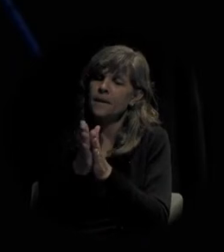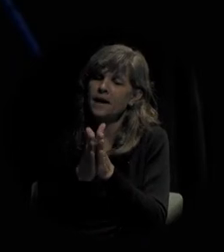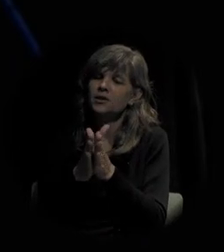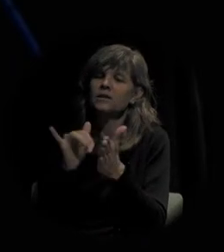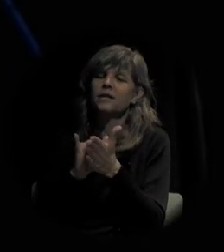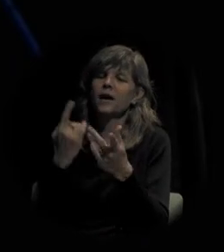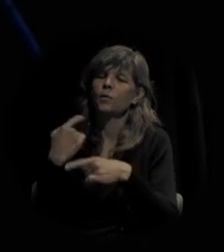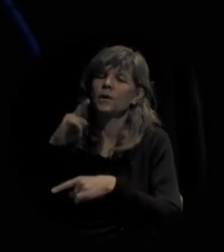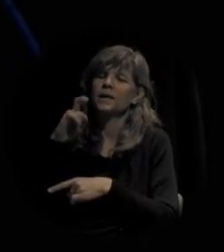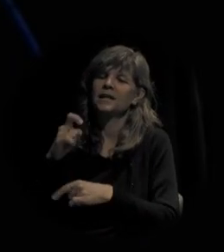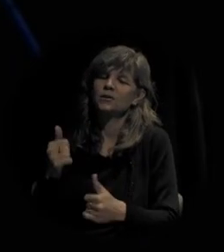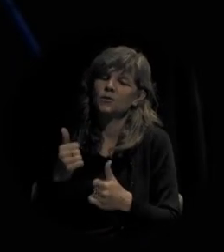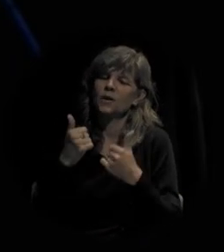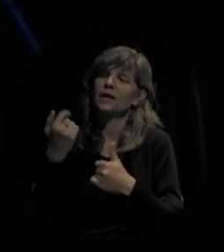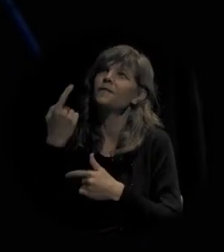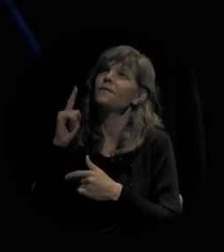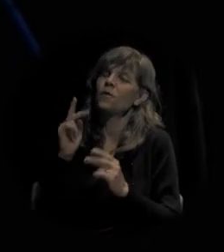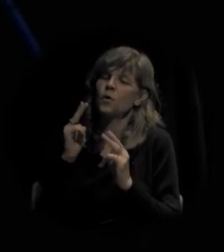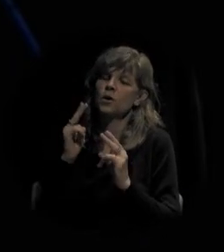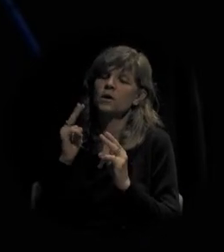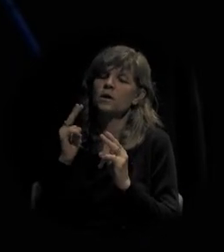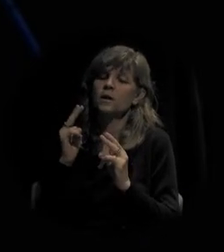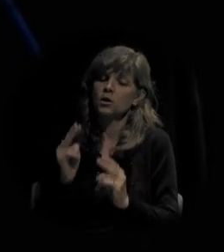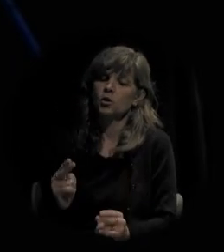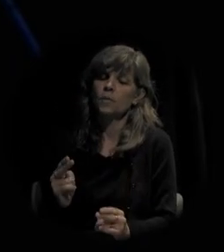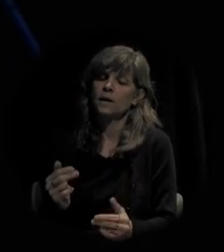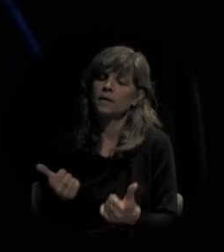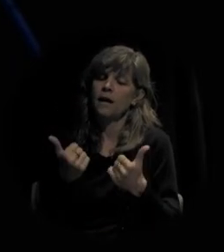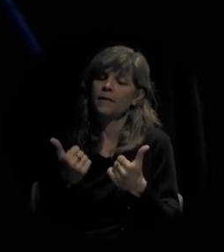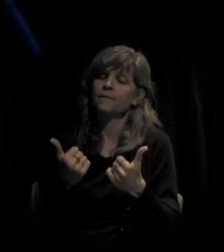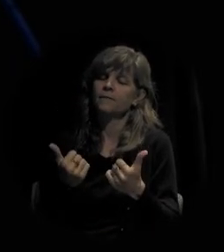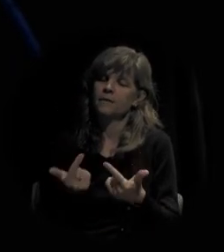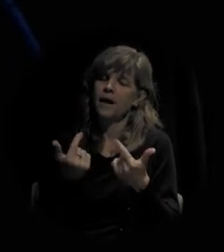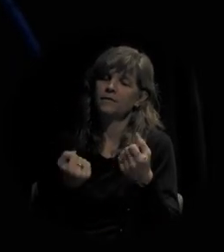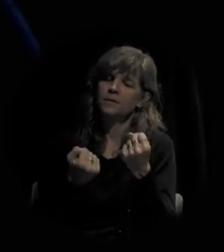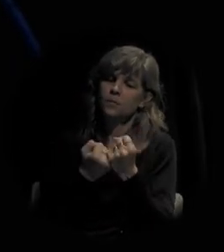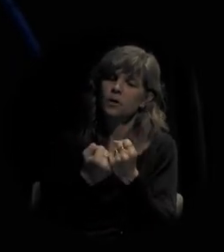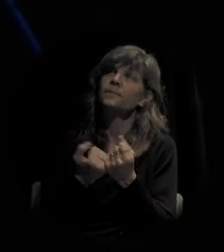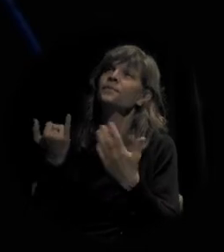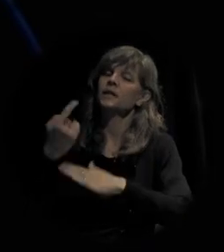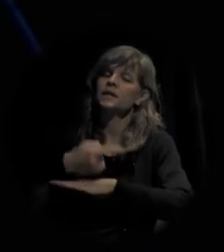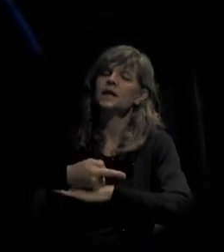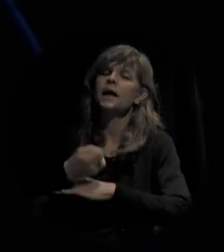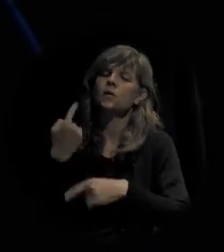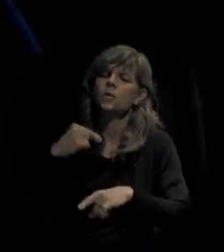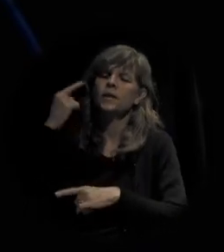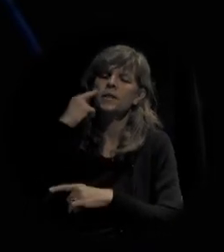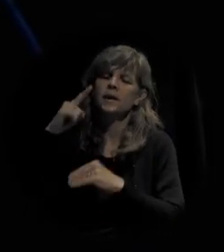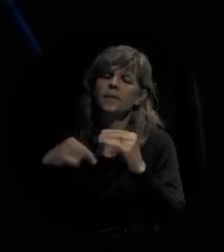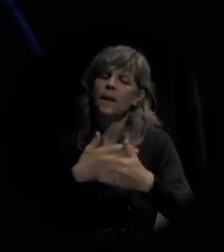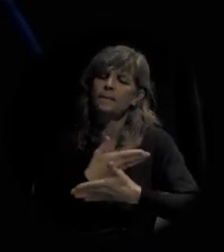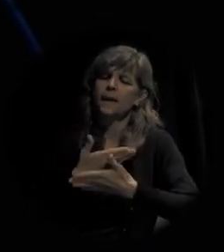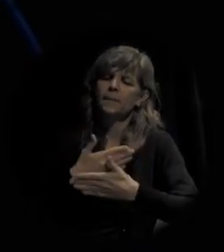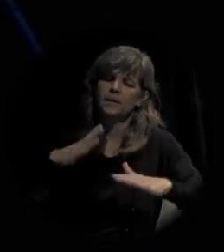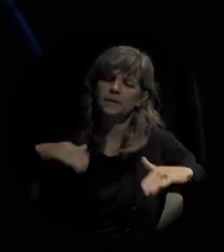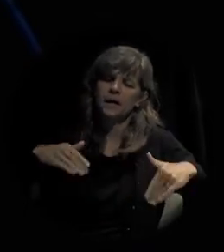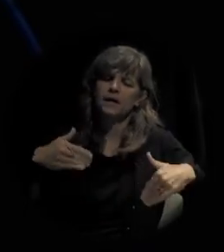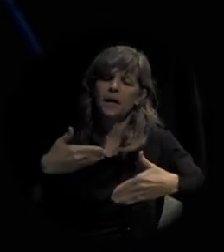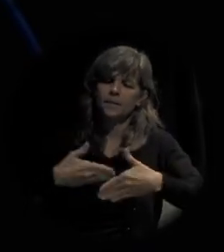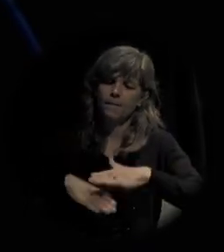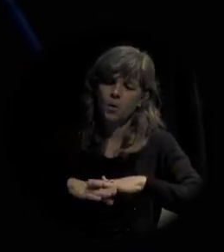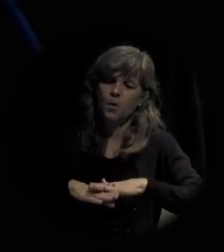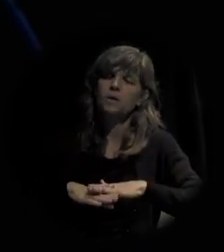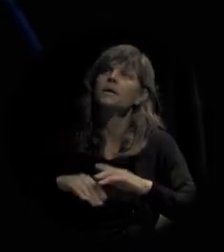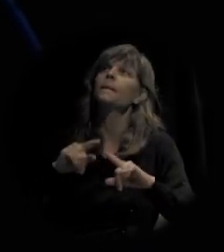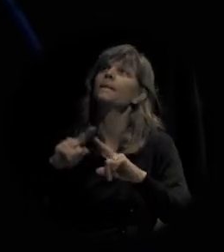advocates for human life. Today, we especially think about the lives of unborn children, not only in this country, but all